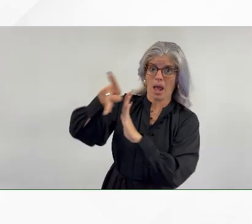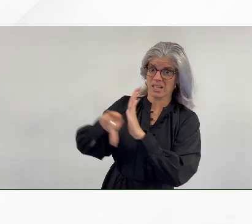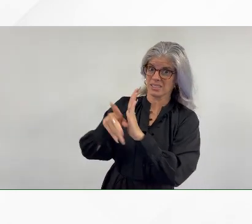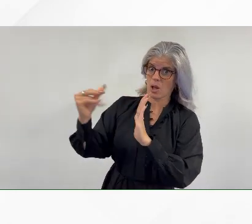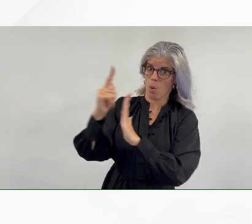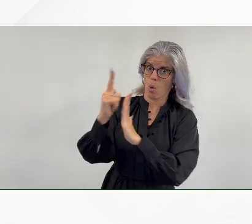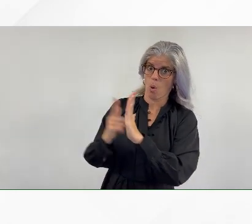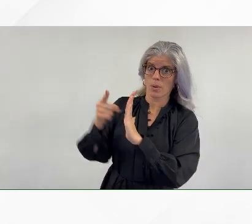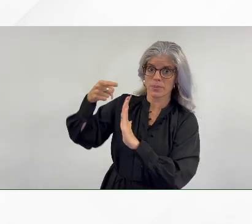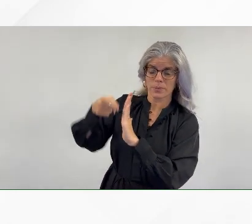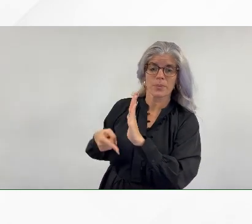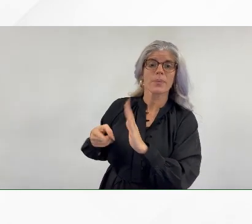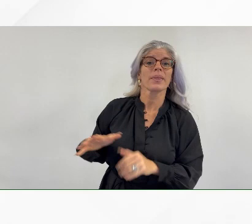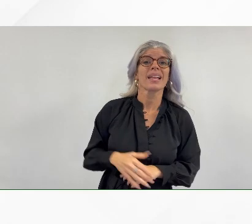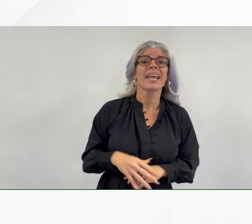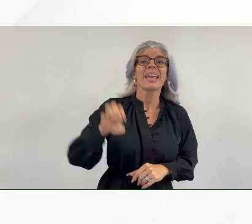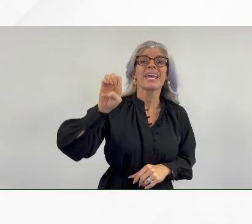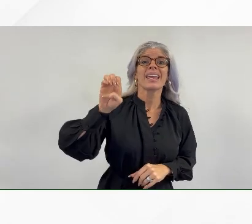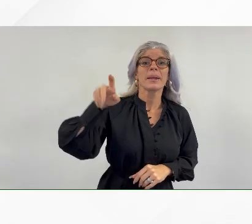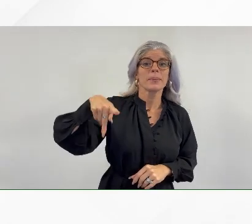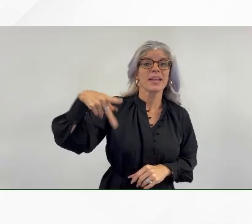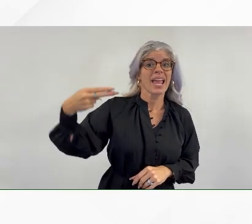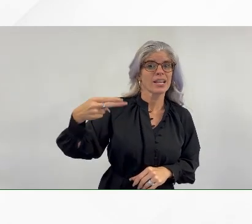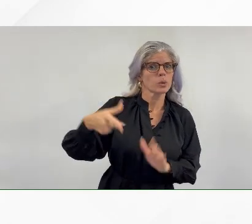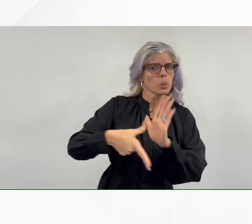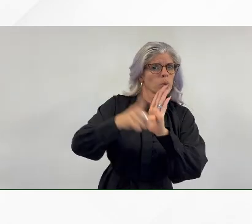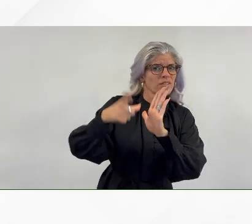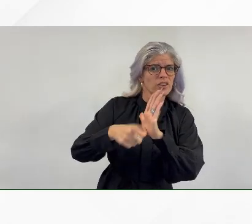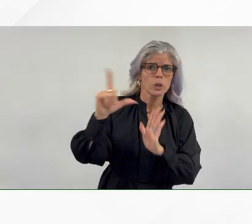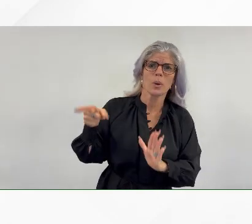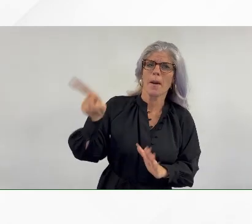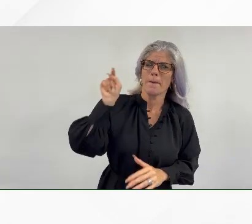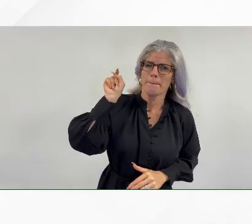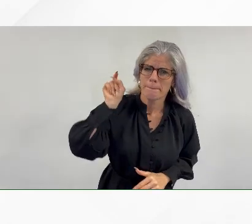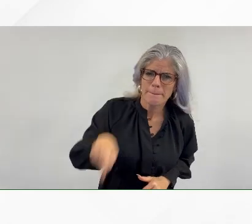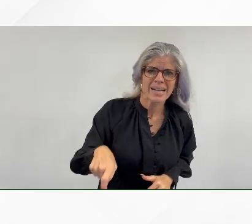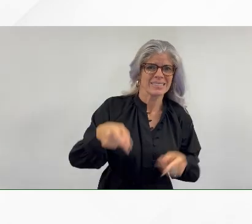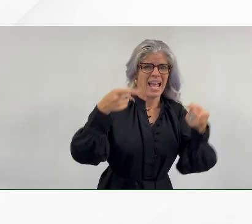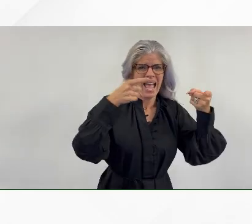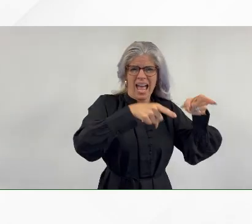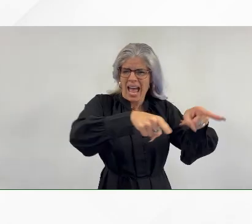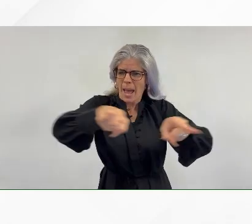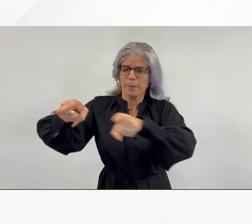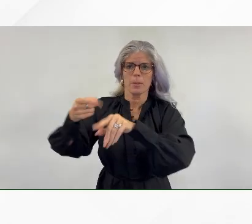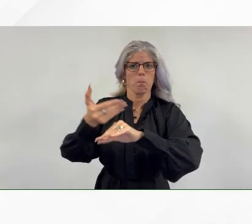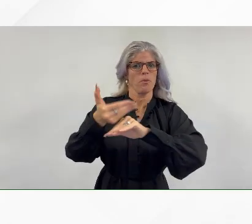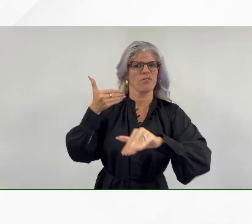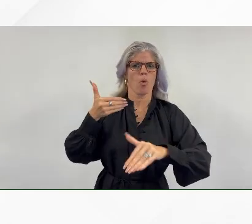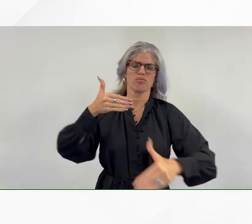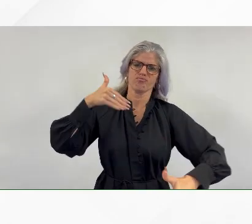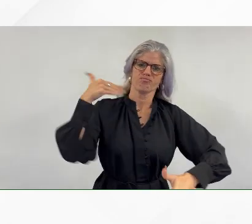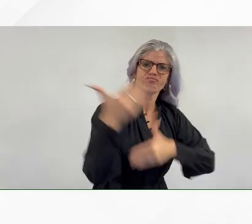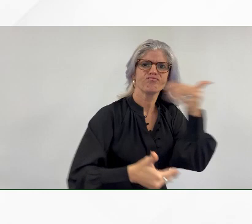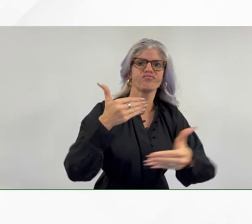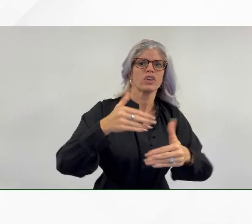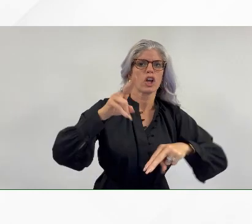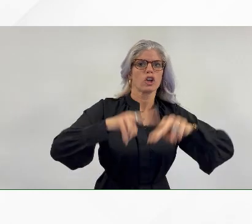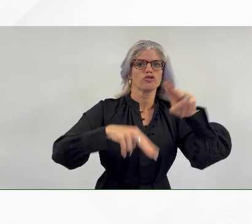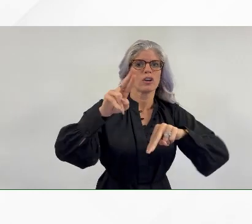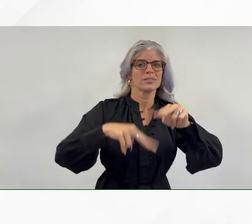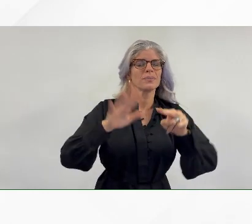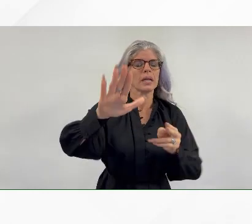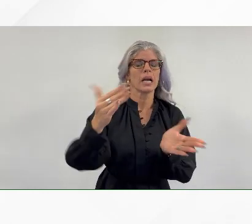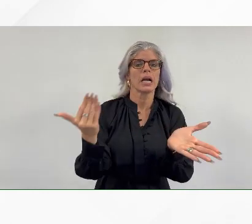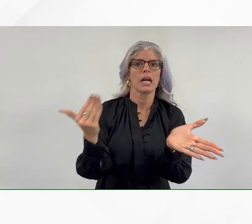Environmental and historic preservation reviews must occur before construction, and failure to comply